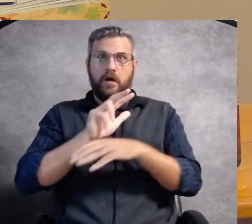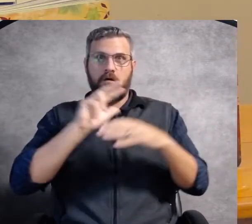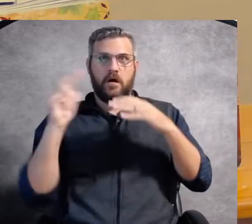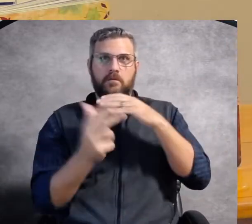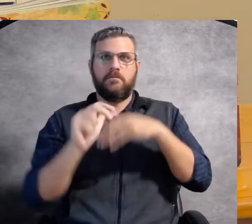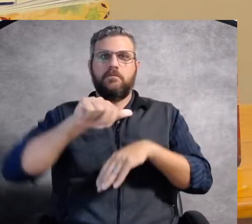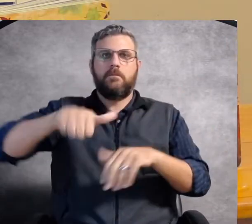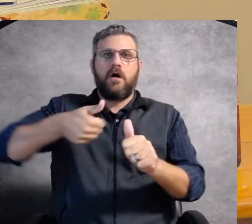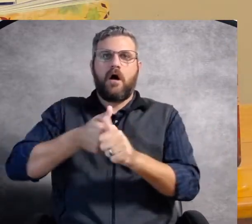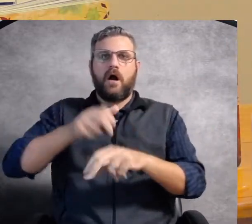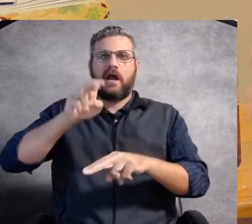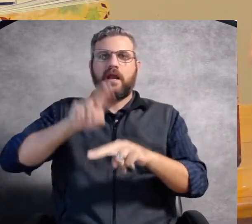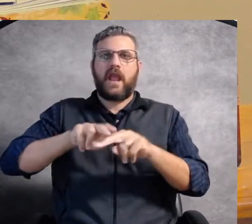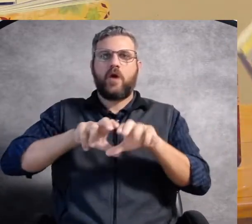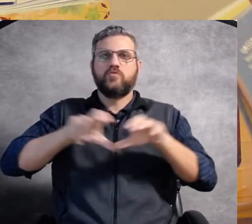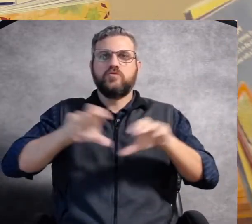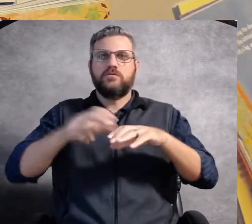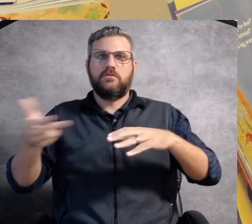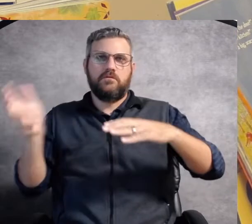couch.